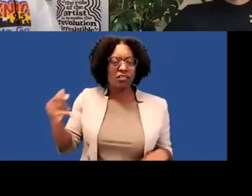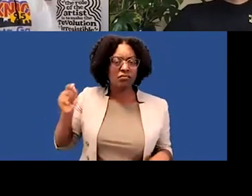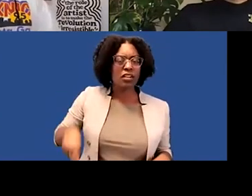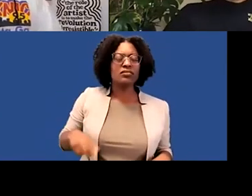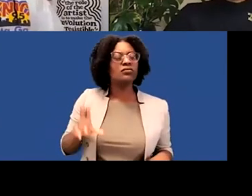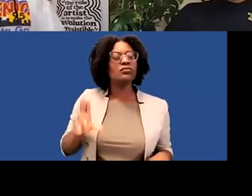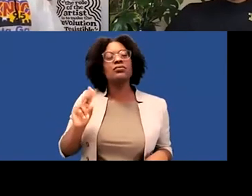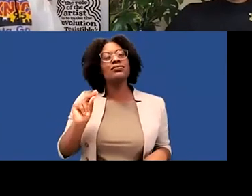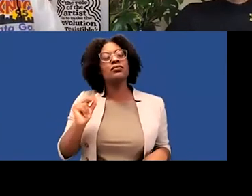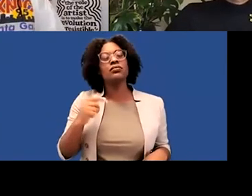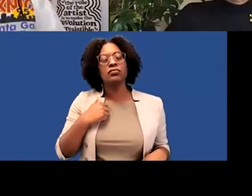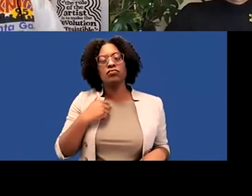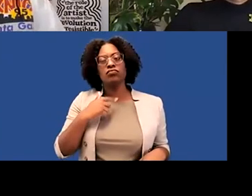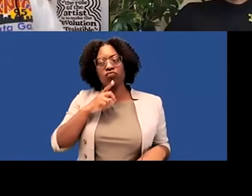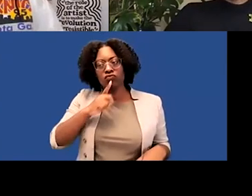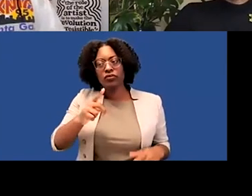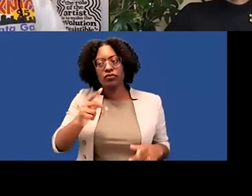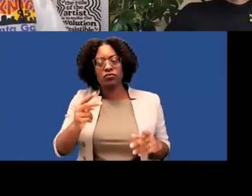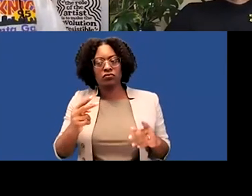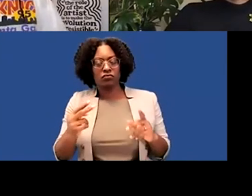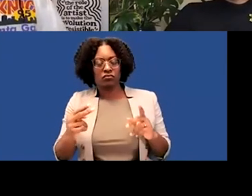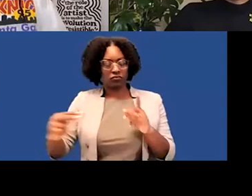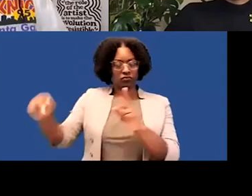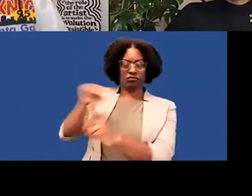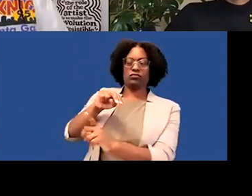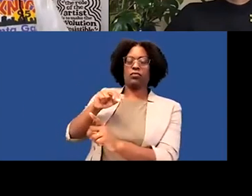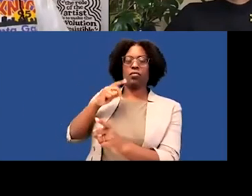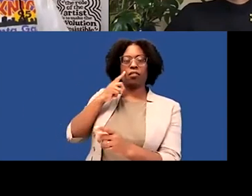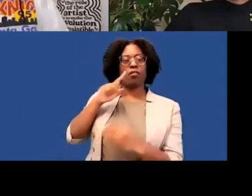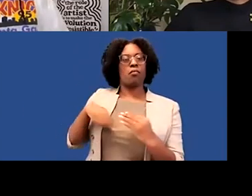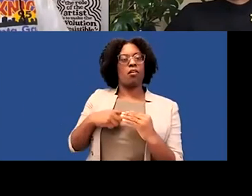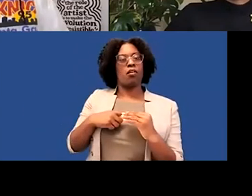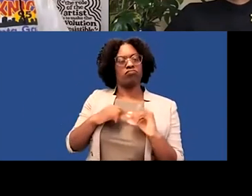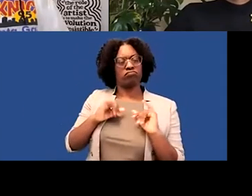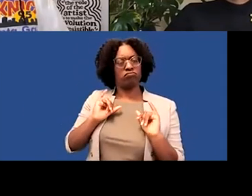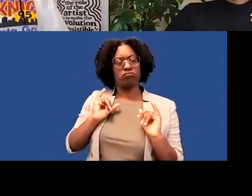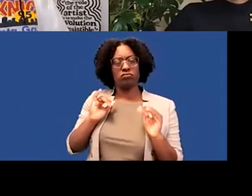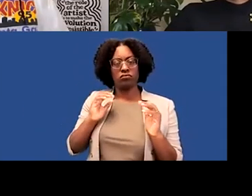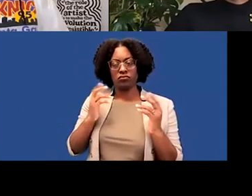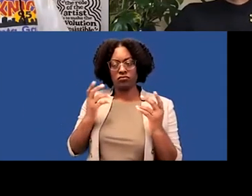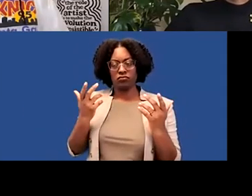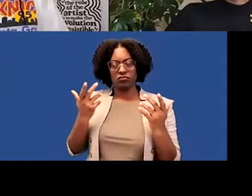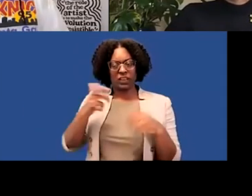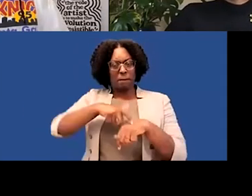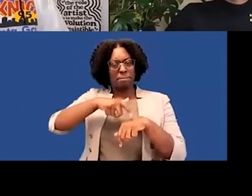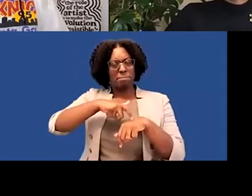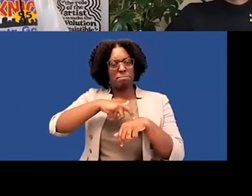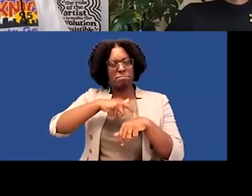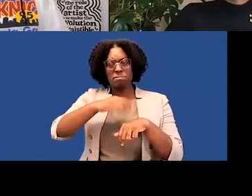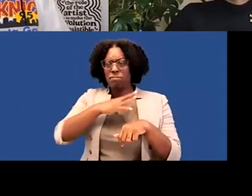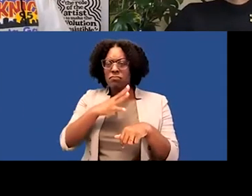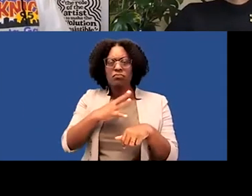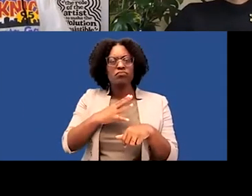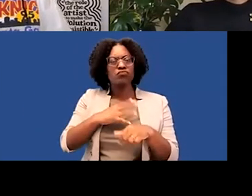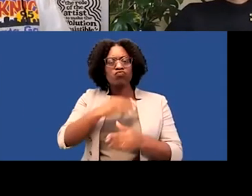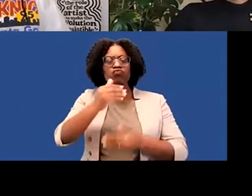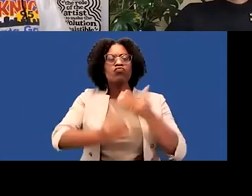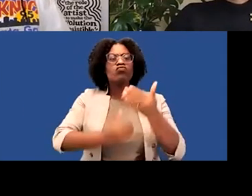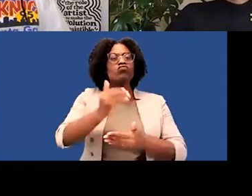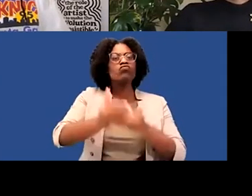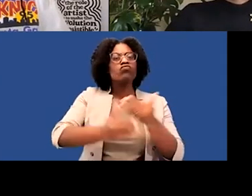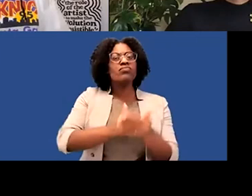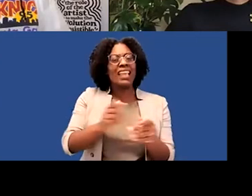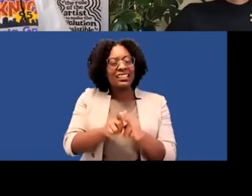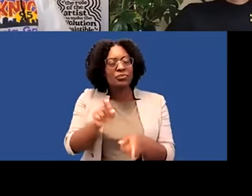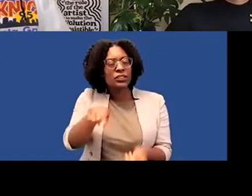people frame their larger practices and their work, you know, in this backdrop of care. And